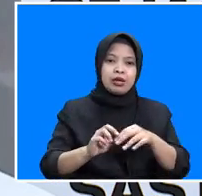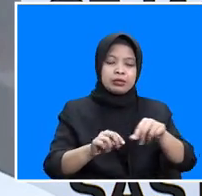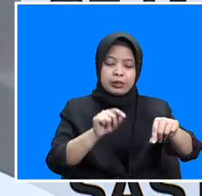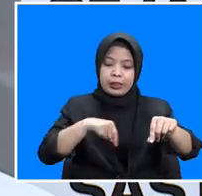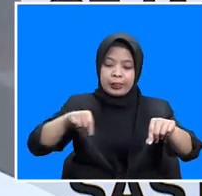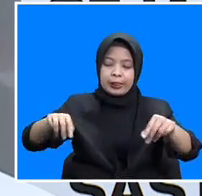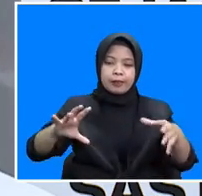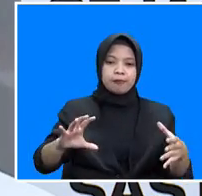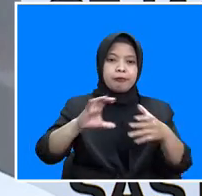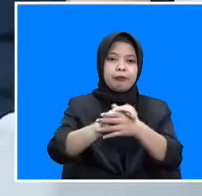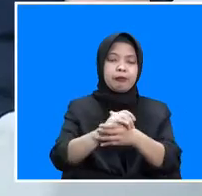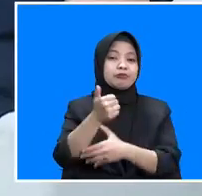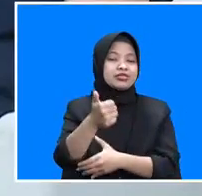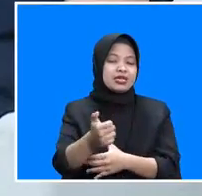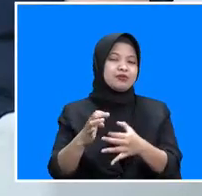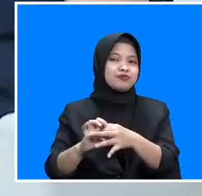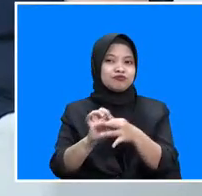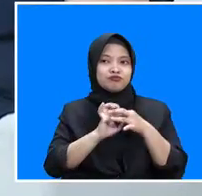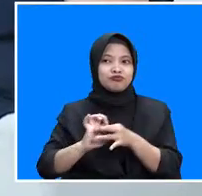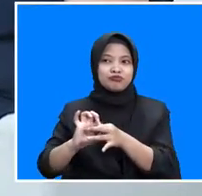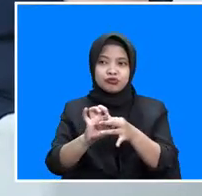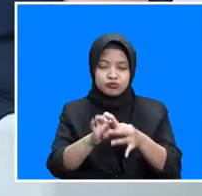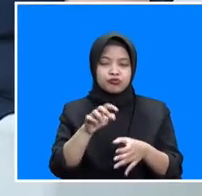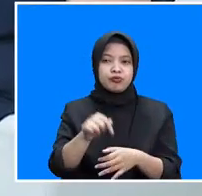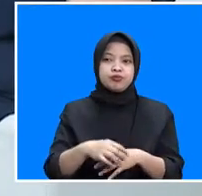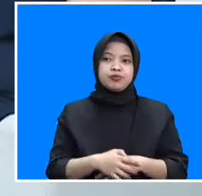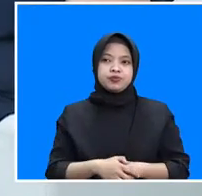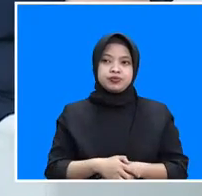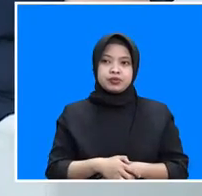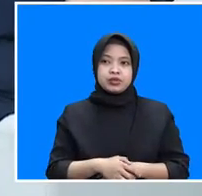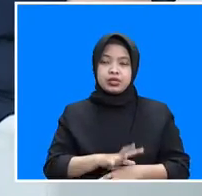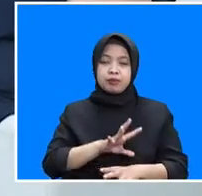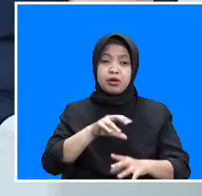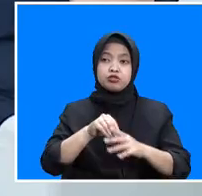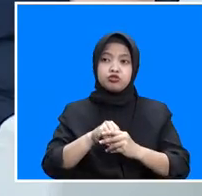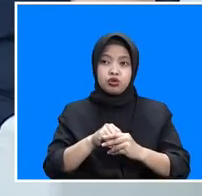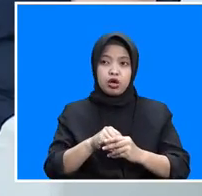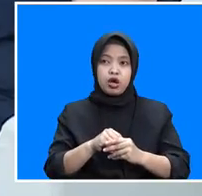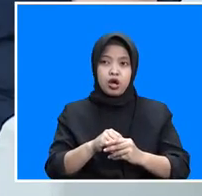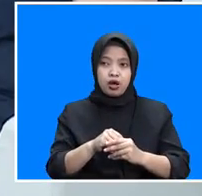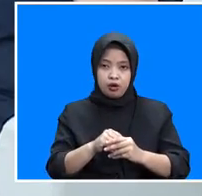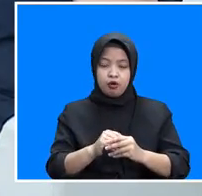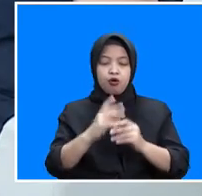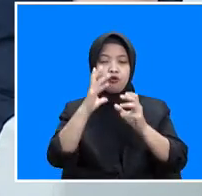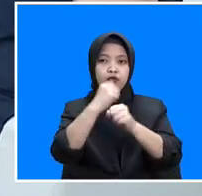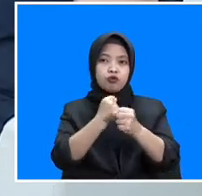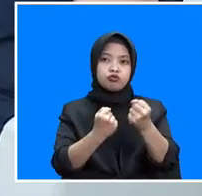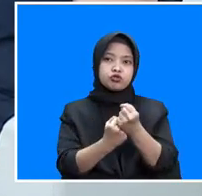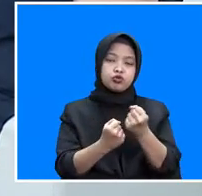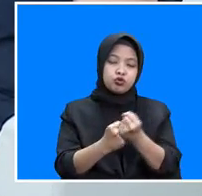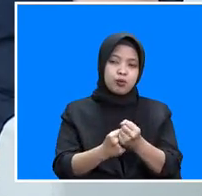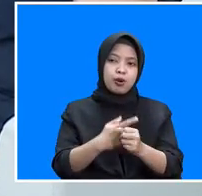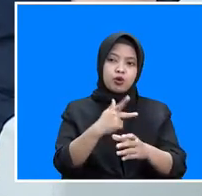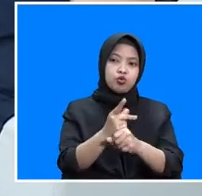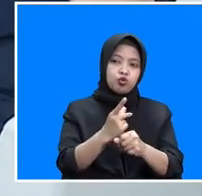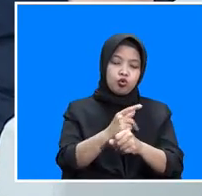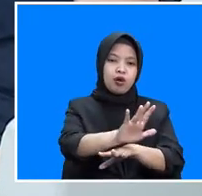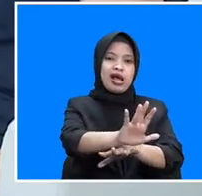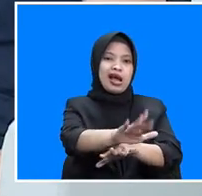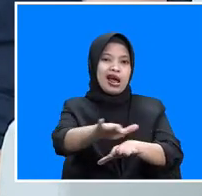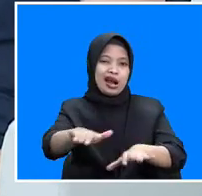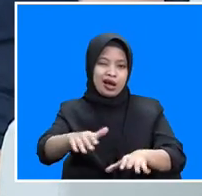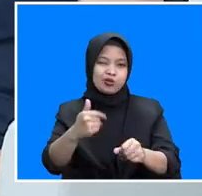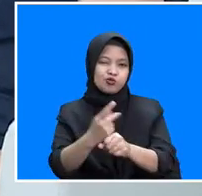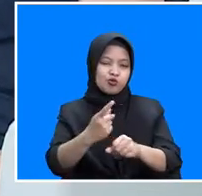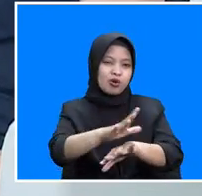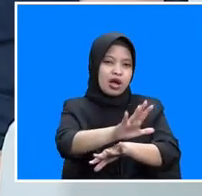while we are very much focused on trying to support teachers and students to learn, to teach